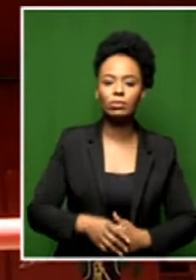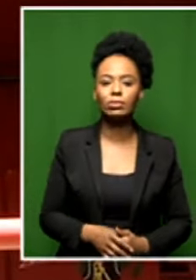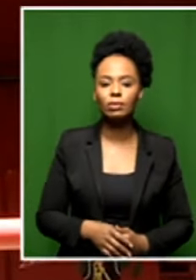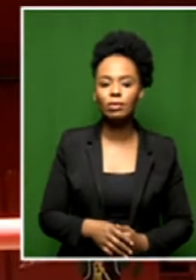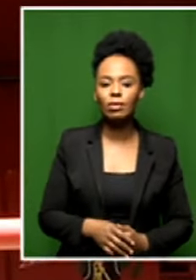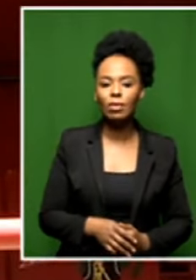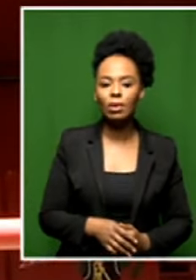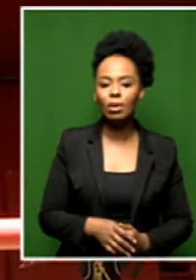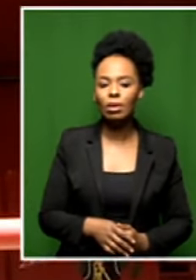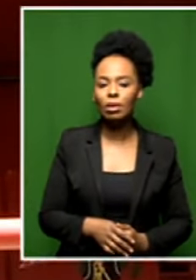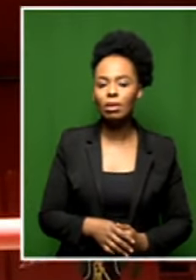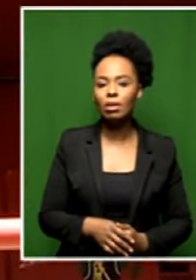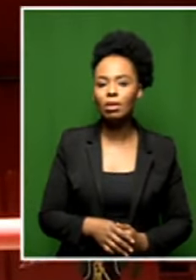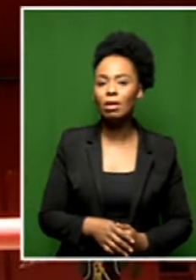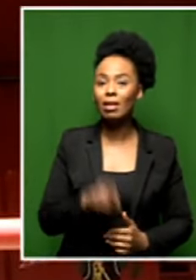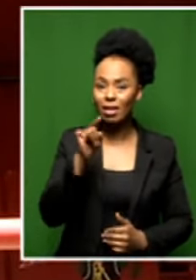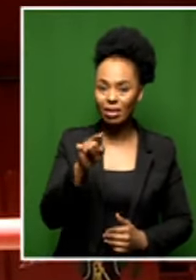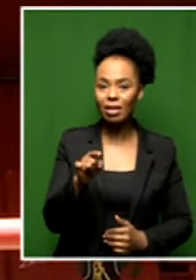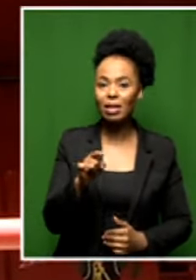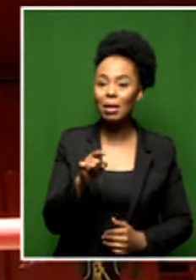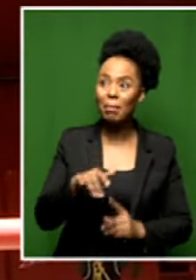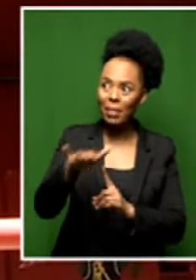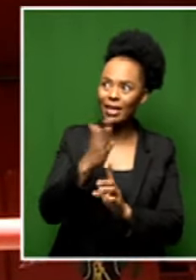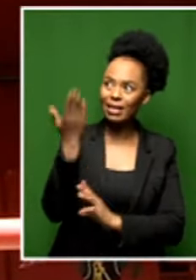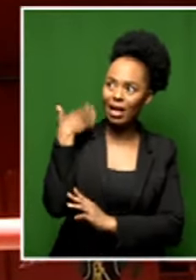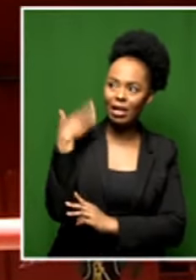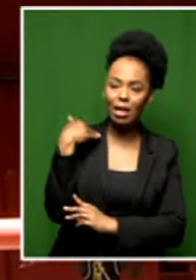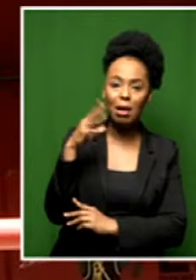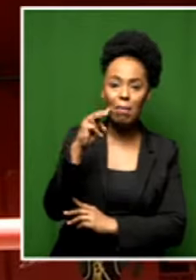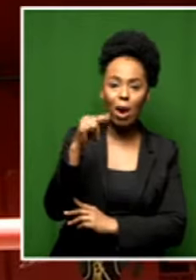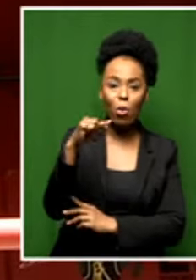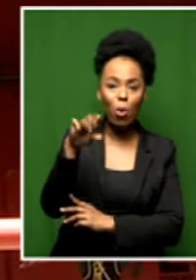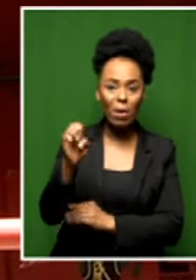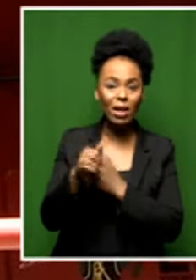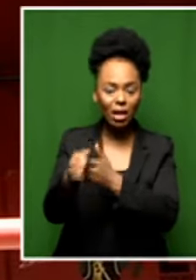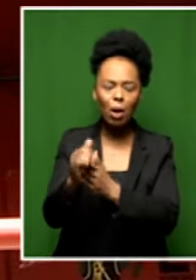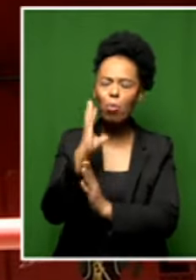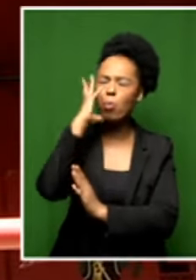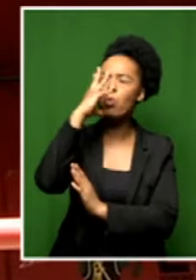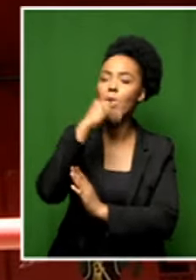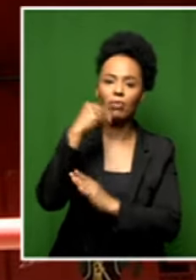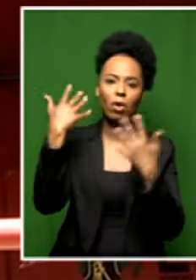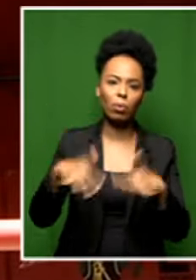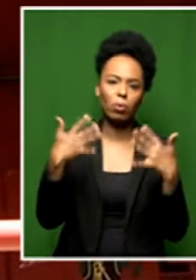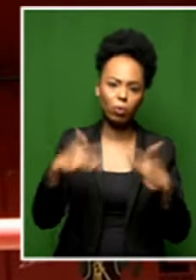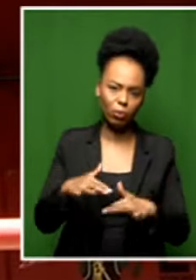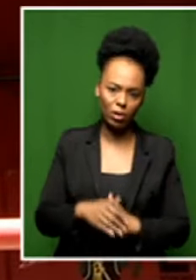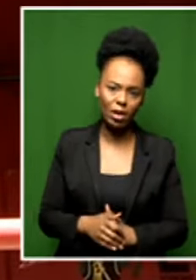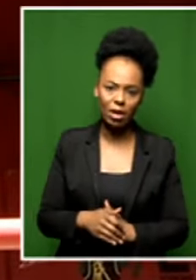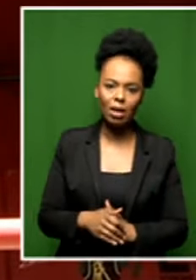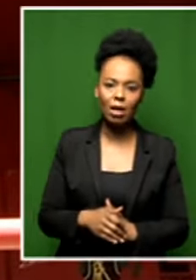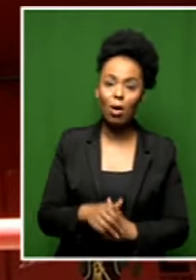Mangope, it was very beautiful. This place under Mangope,